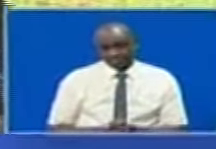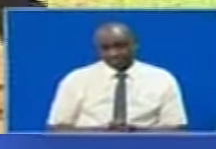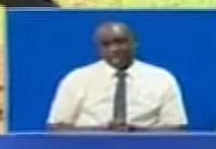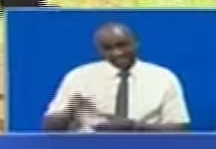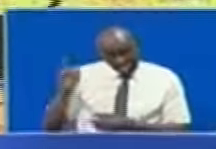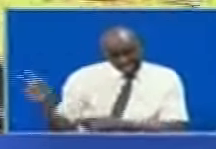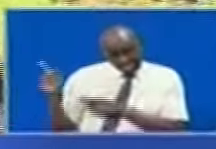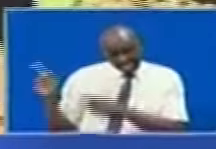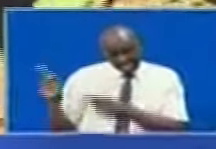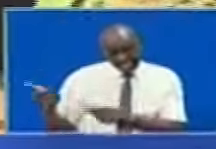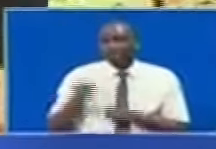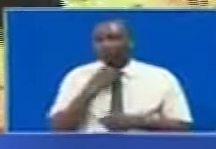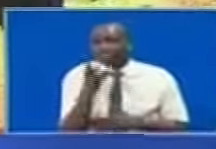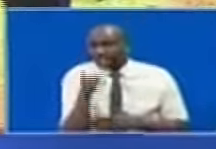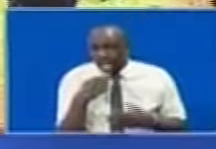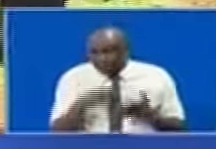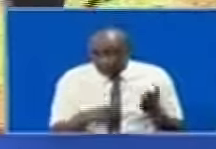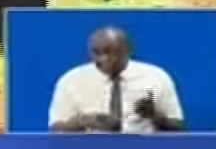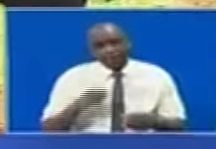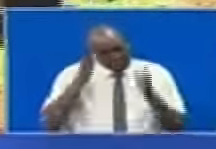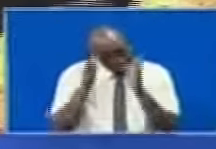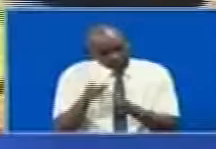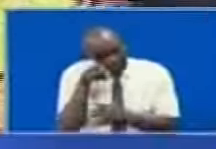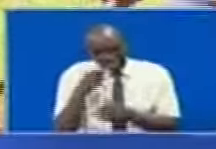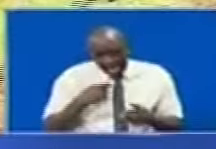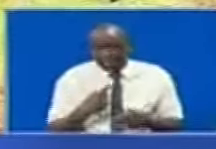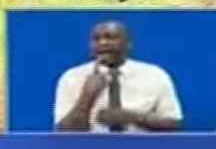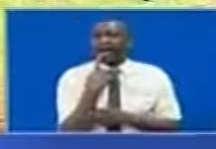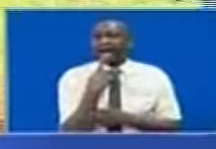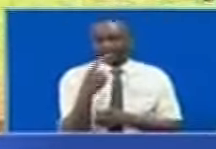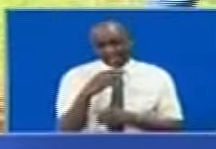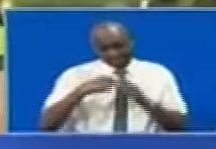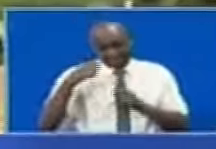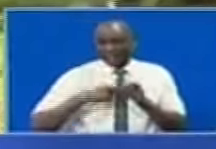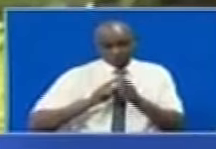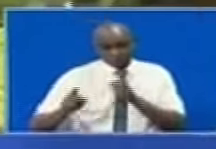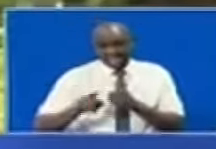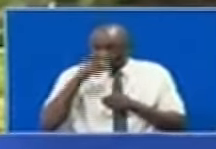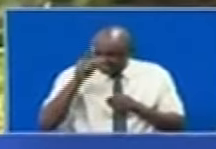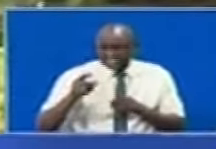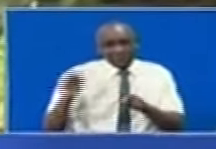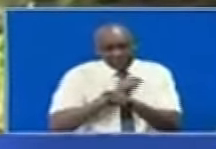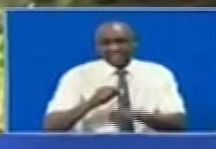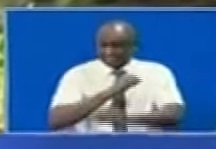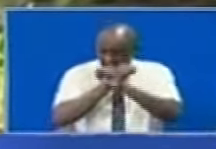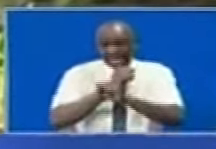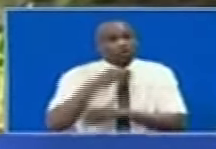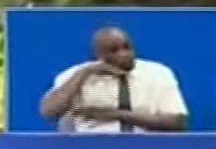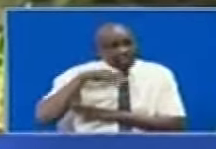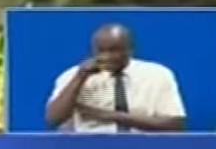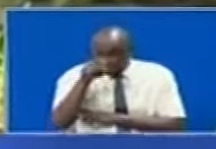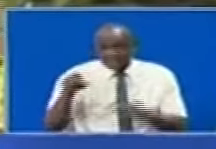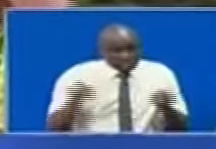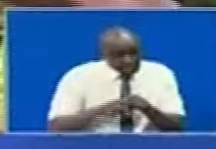Sights and sounds that would send one on a 100-meter sprint. Trained guard dogs that are nothing like